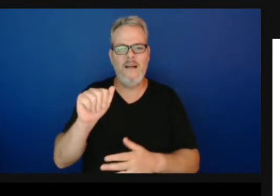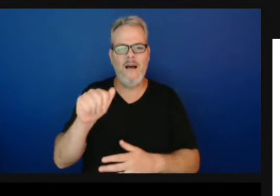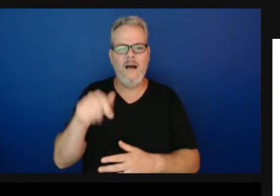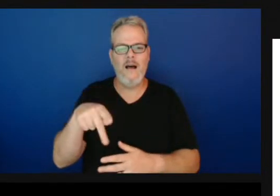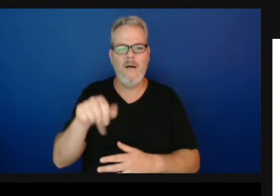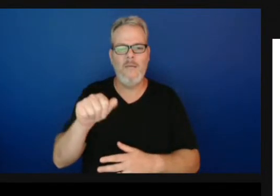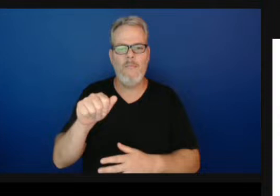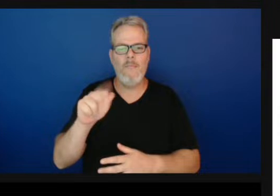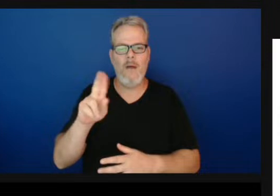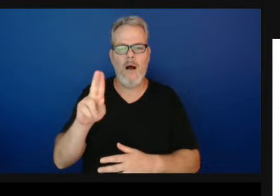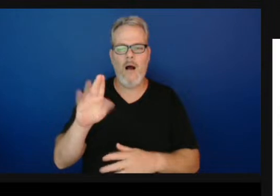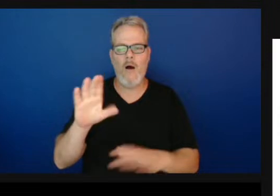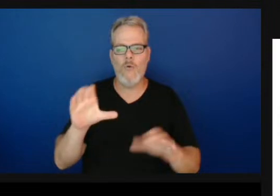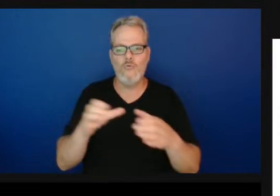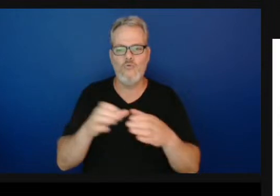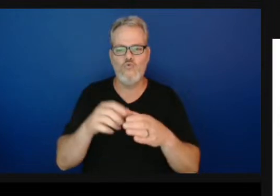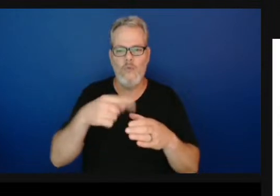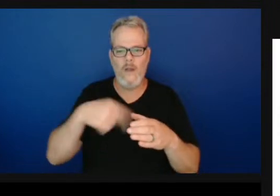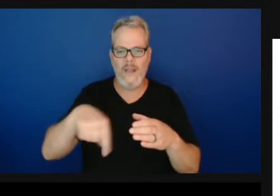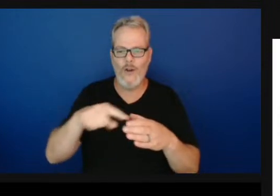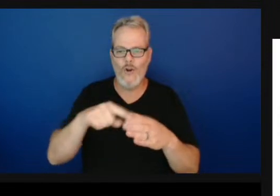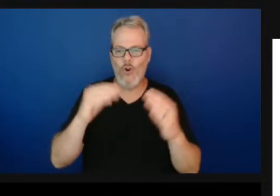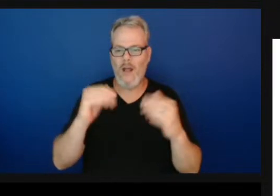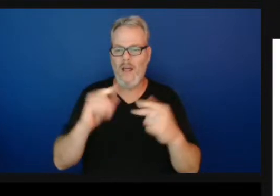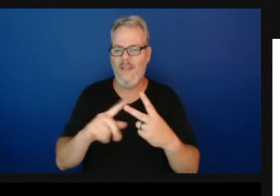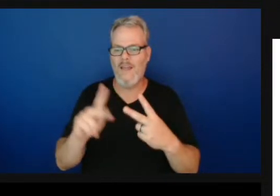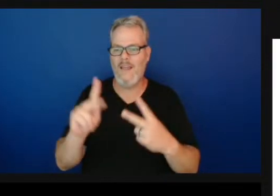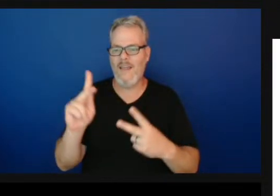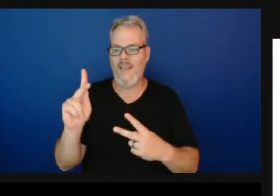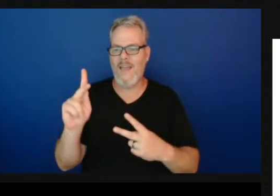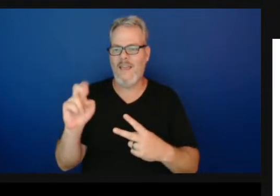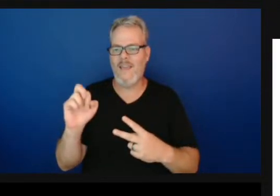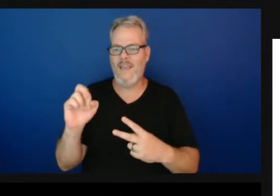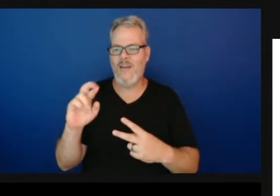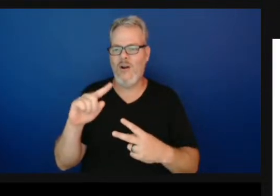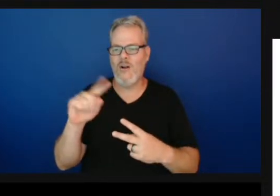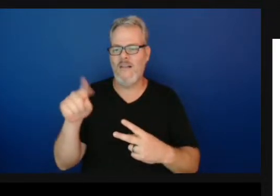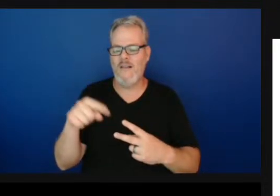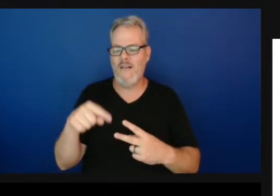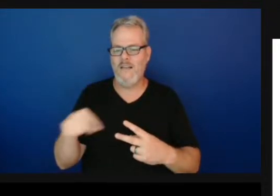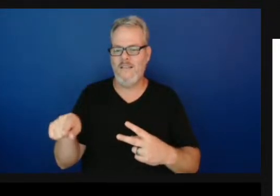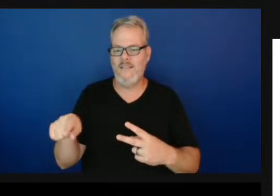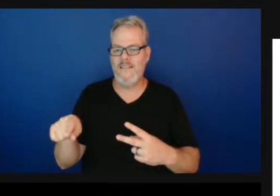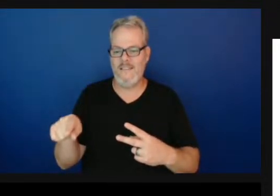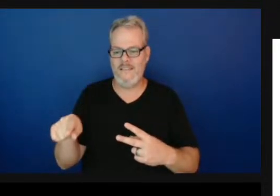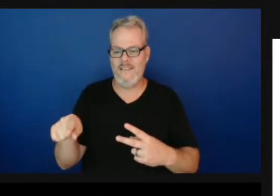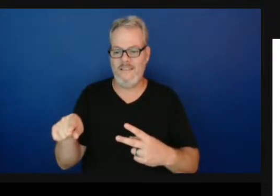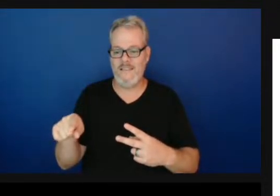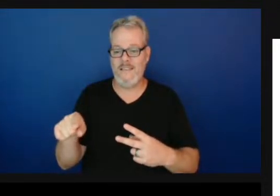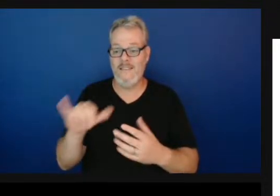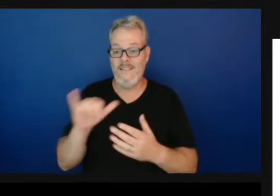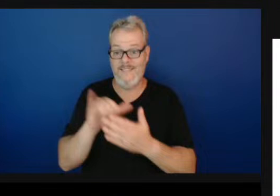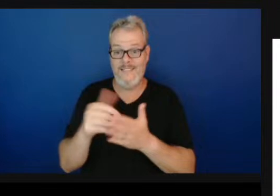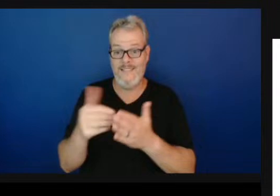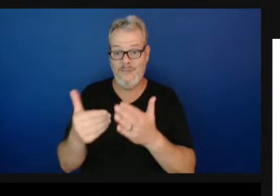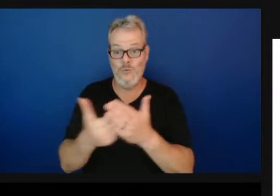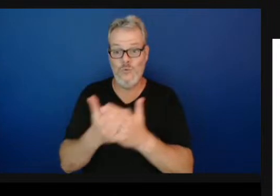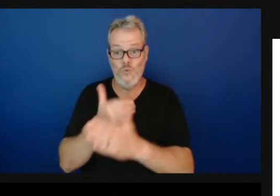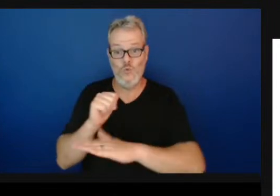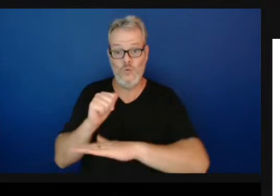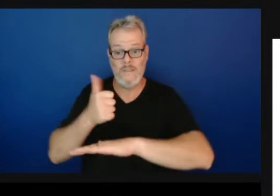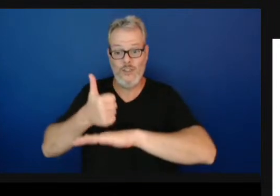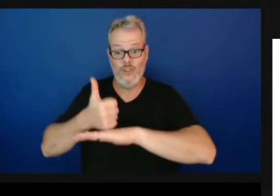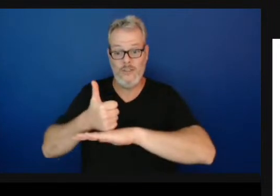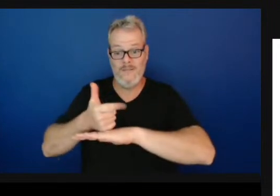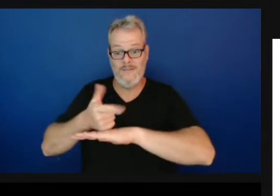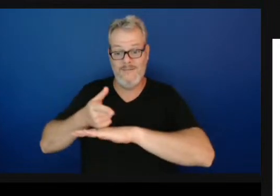that station, and the KERZ station, which is a newer one, also installed in 2023. Similarly, zoomed in scale, are